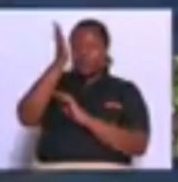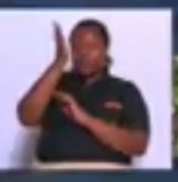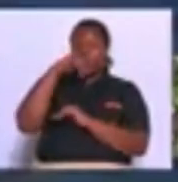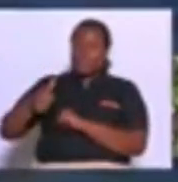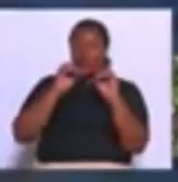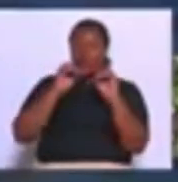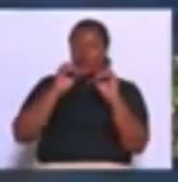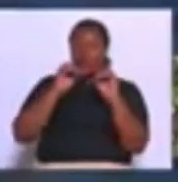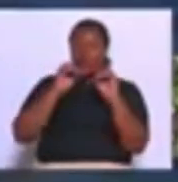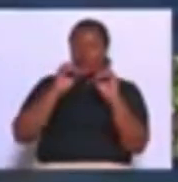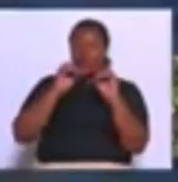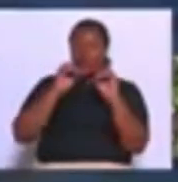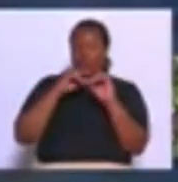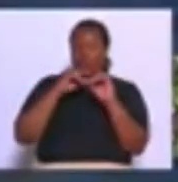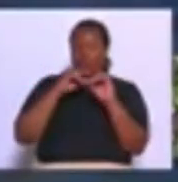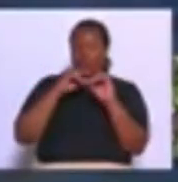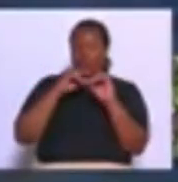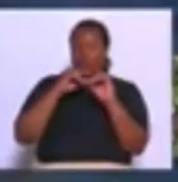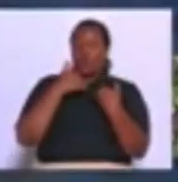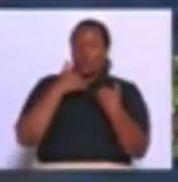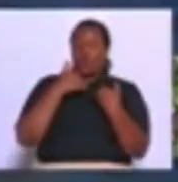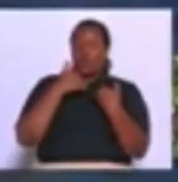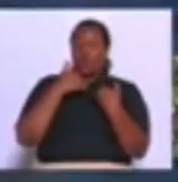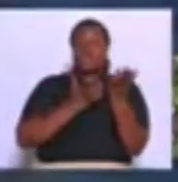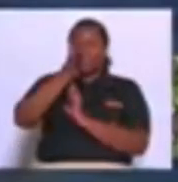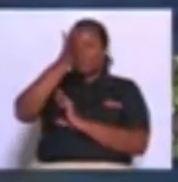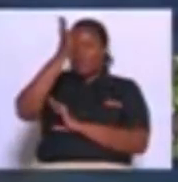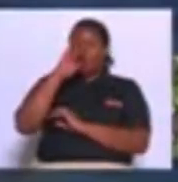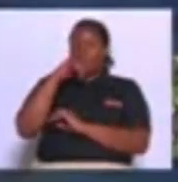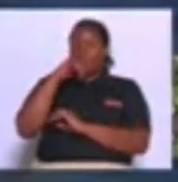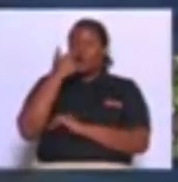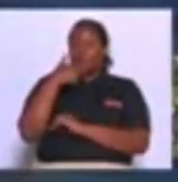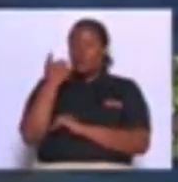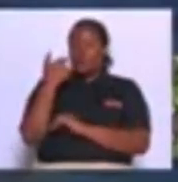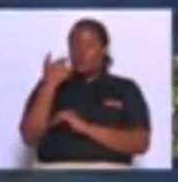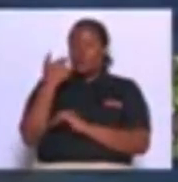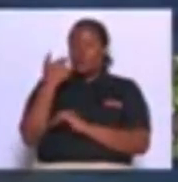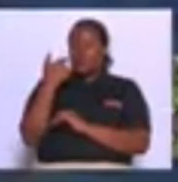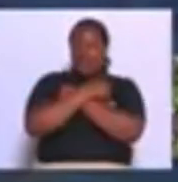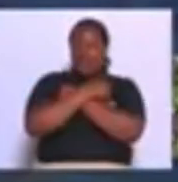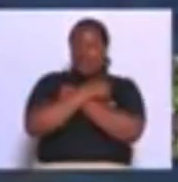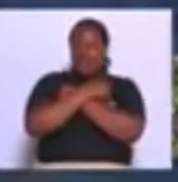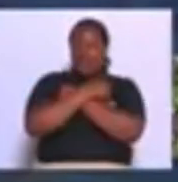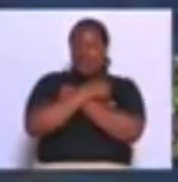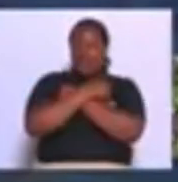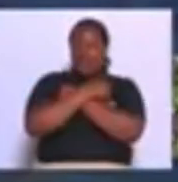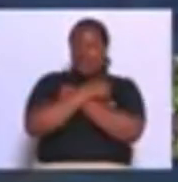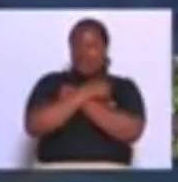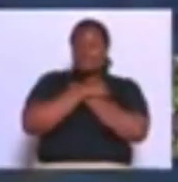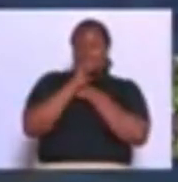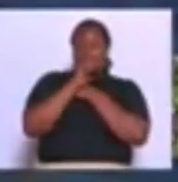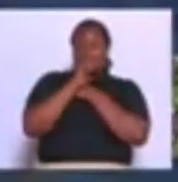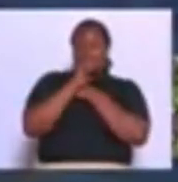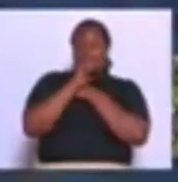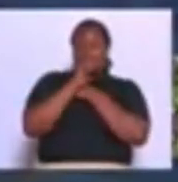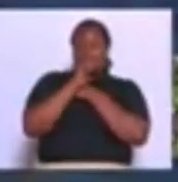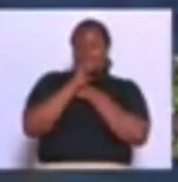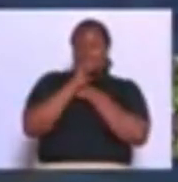has hatred. No, we serve a God of love. And God loves you